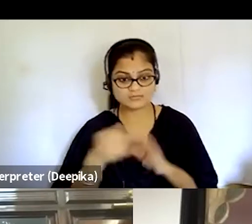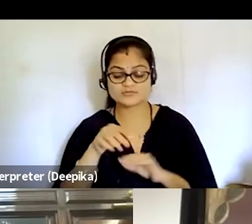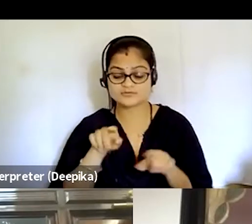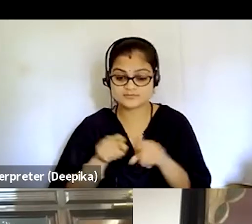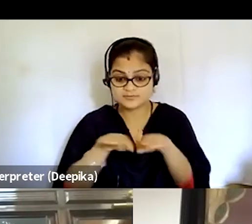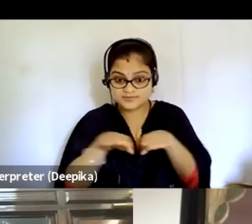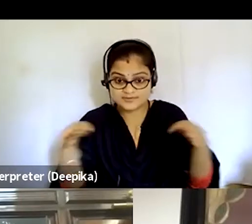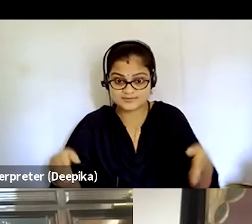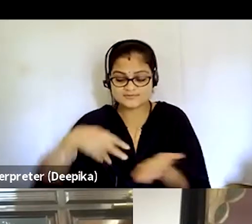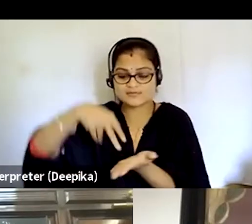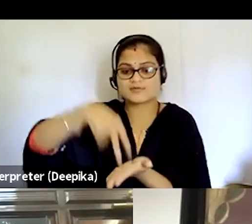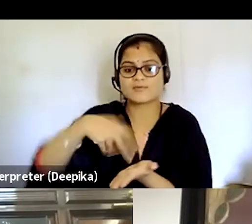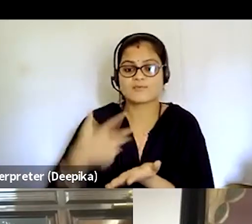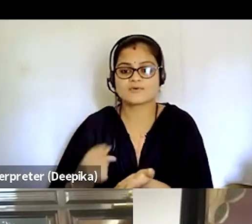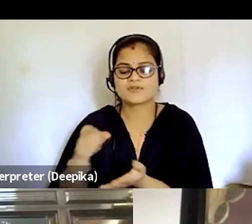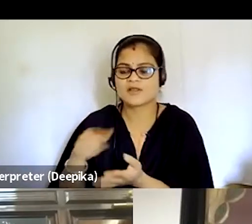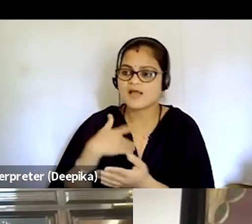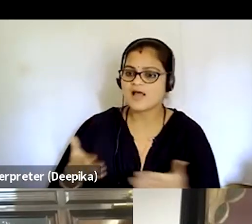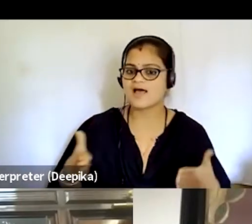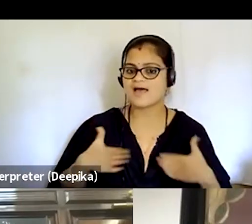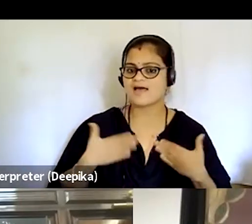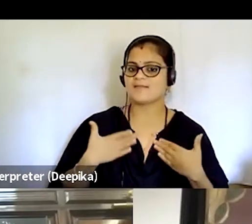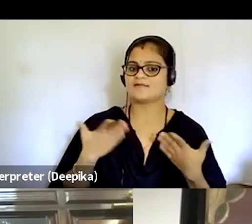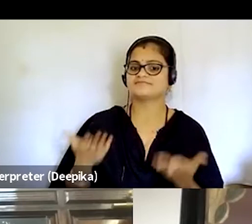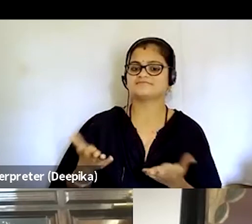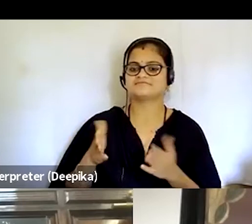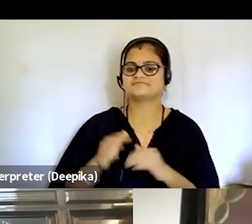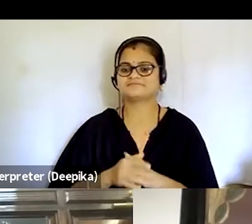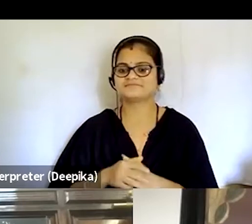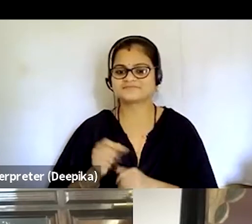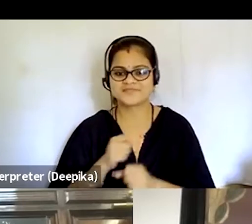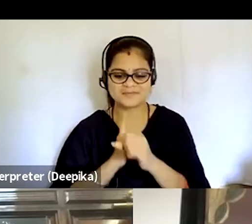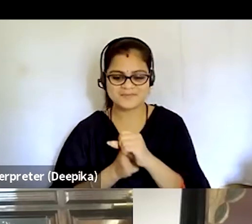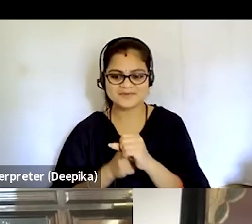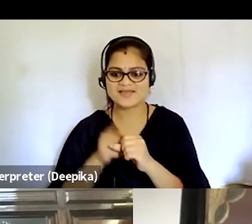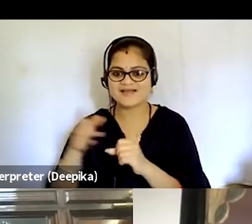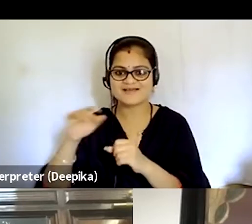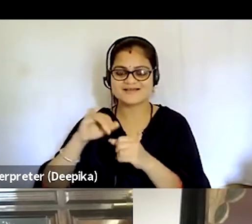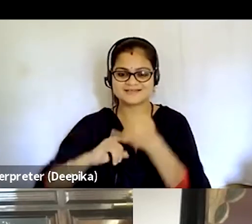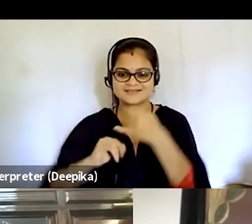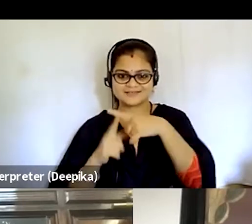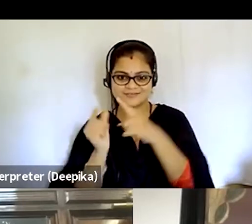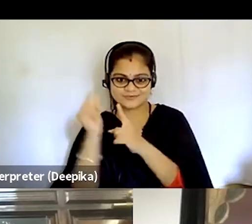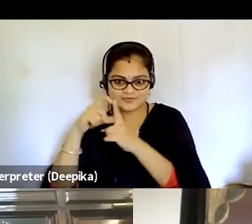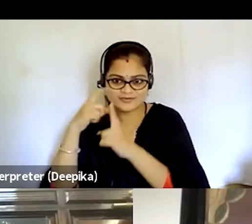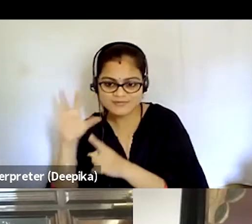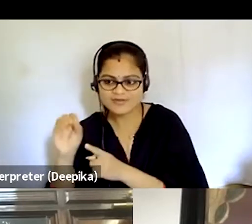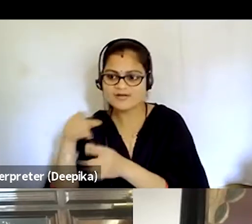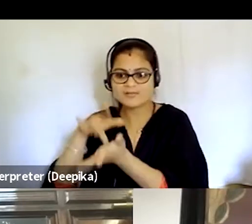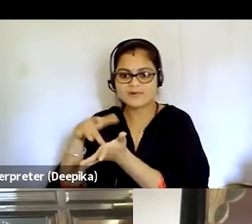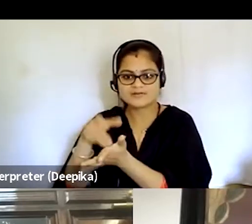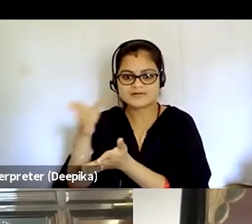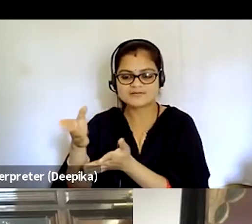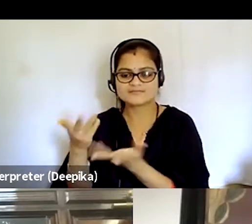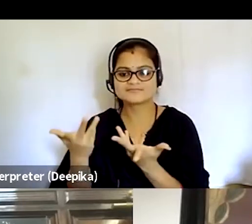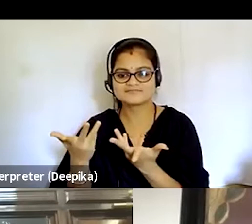and I was too shy. I was quite happy behind the glass and behind the mic in a studio. I did that for quite a long time until